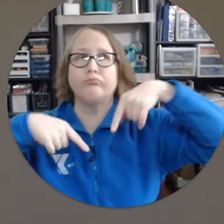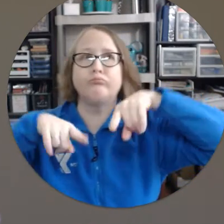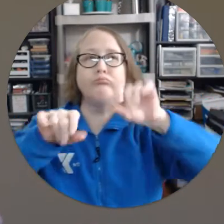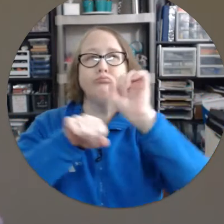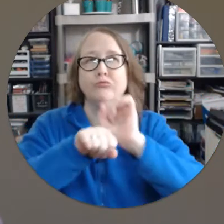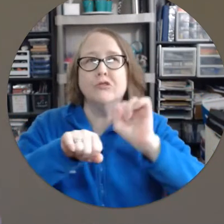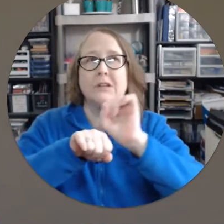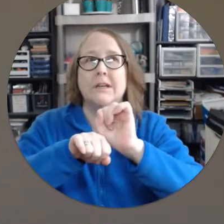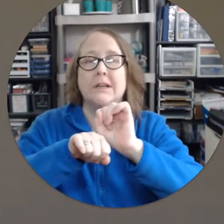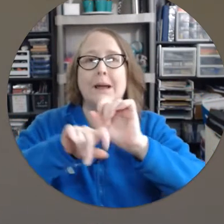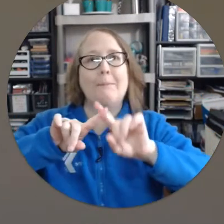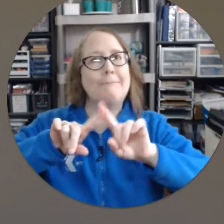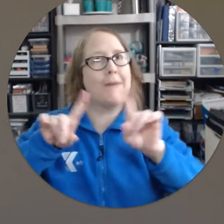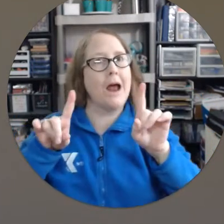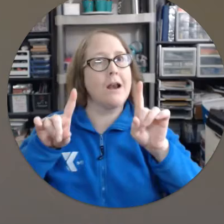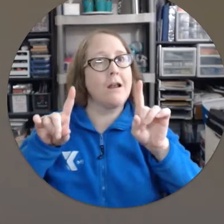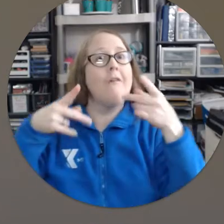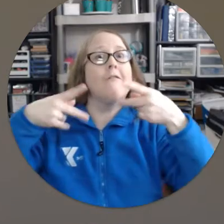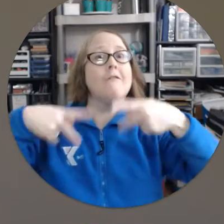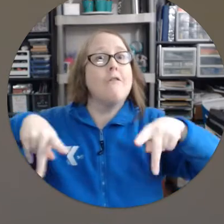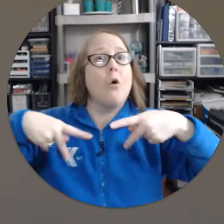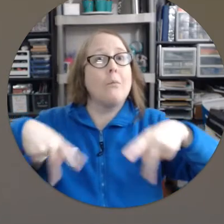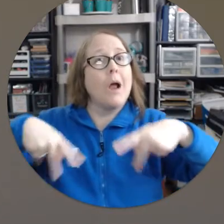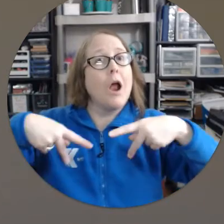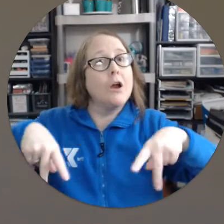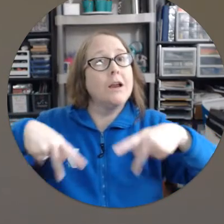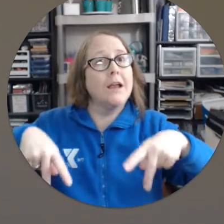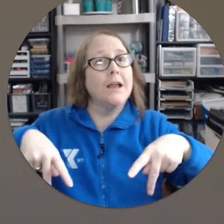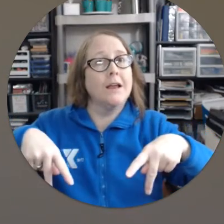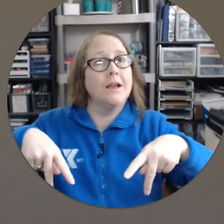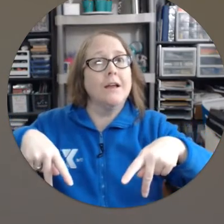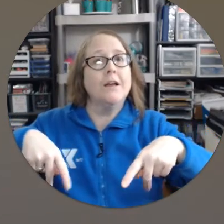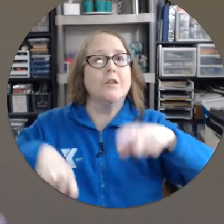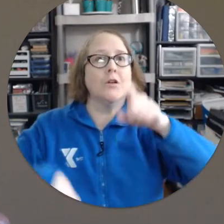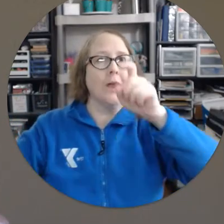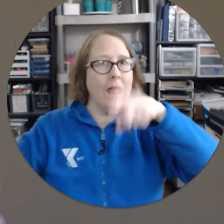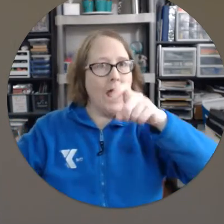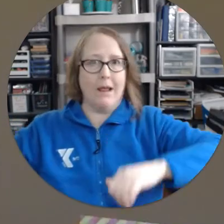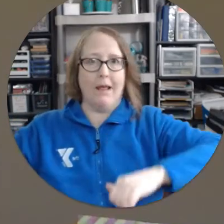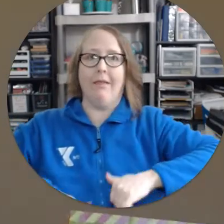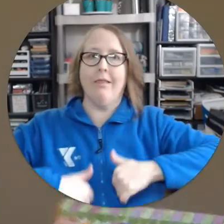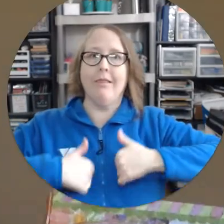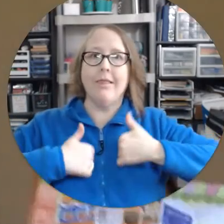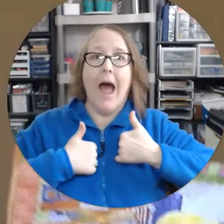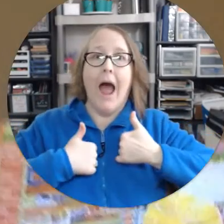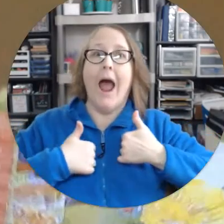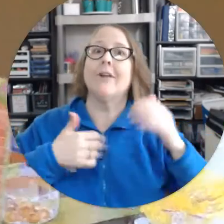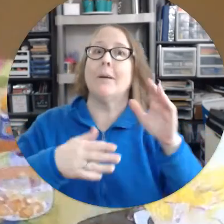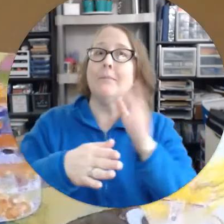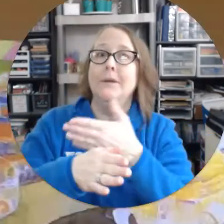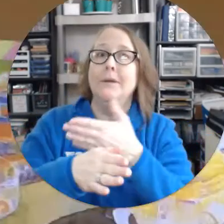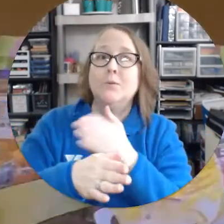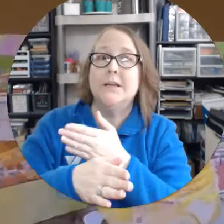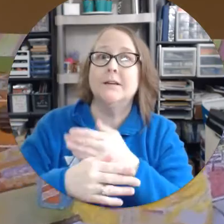the party, she said there just had to be live music.